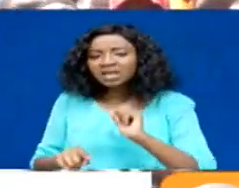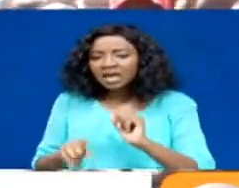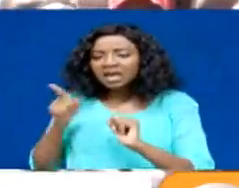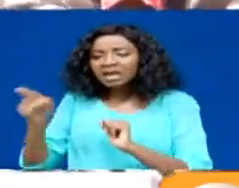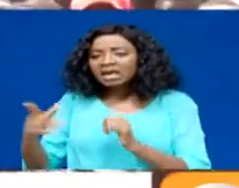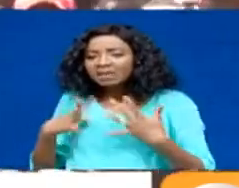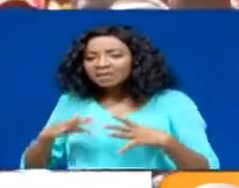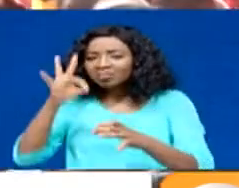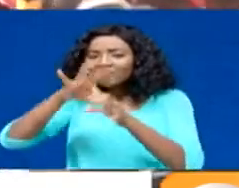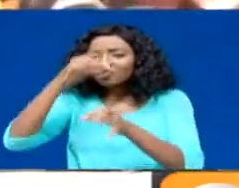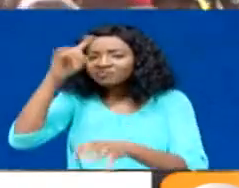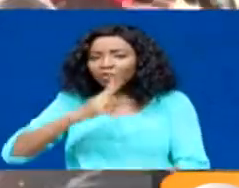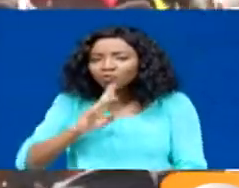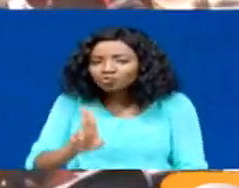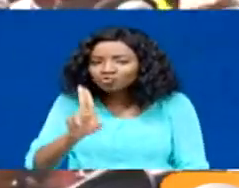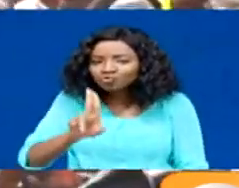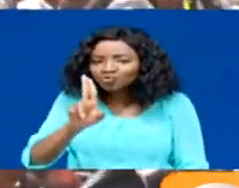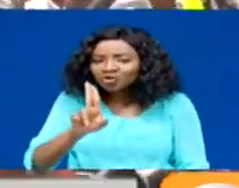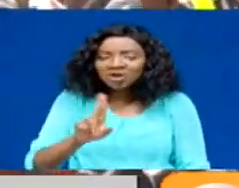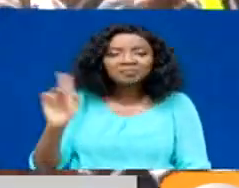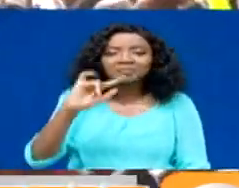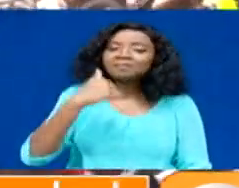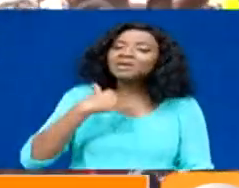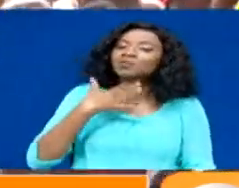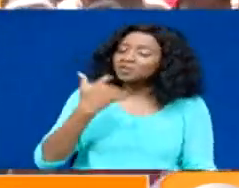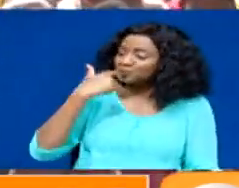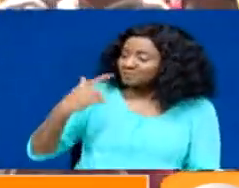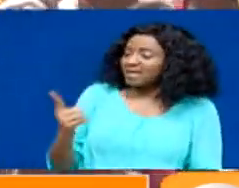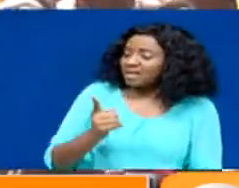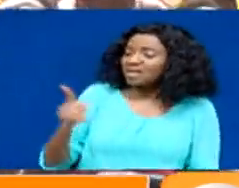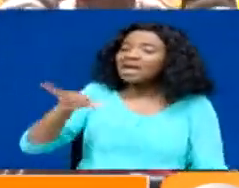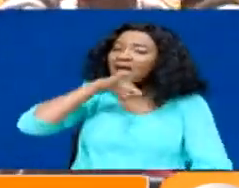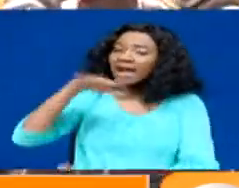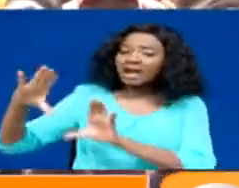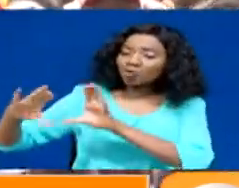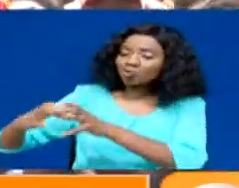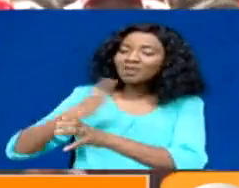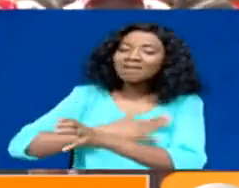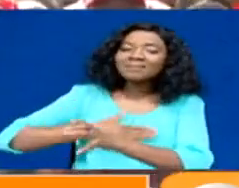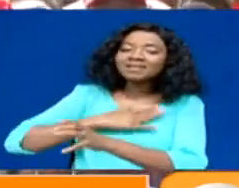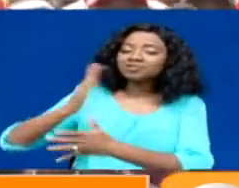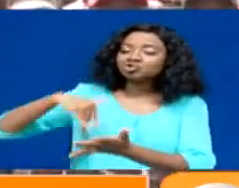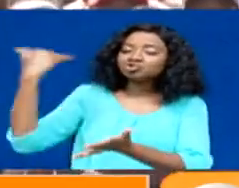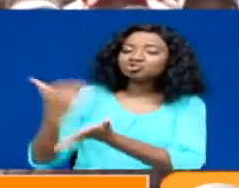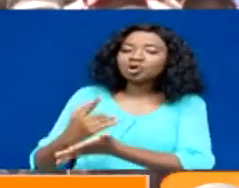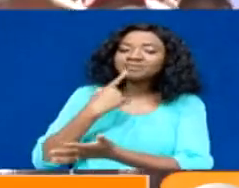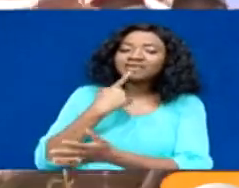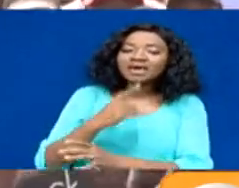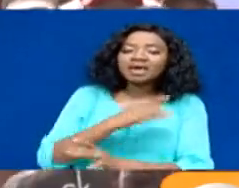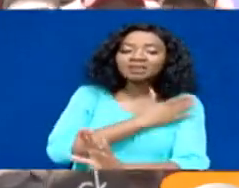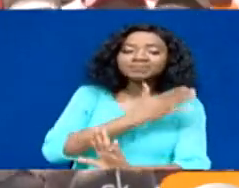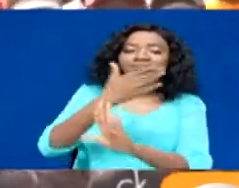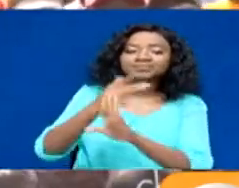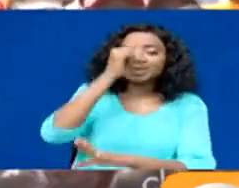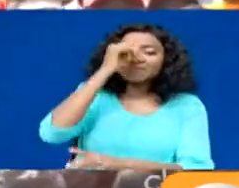kura? And I want to tell our watu wa Azimio, wawache kutuongelesha mambo ya track record